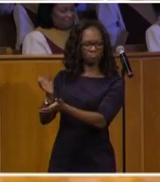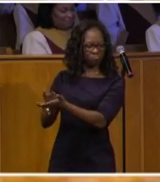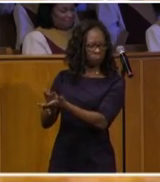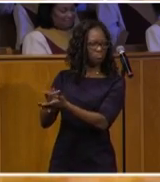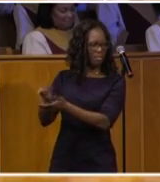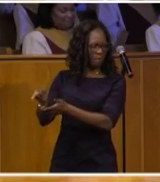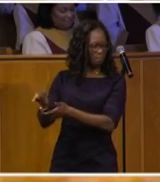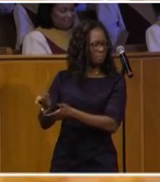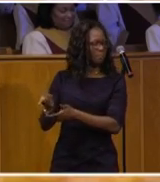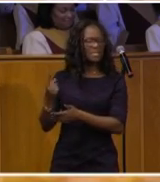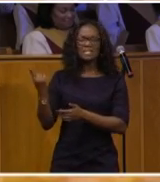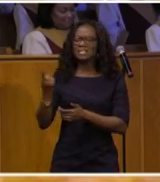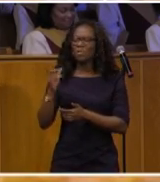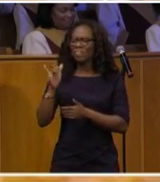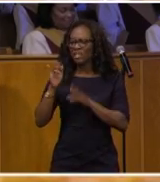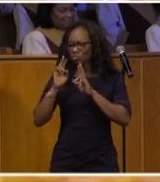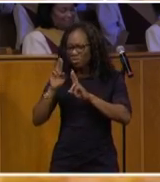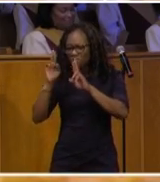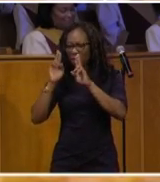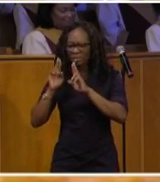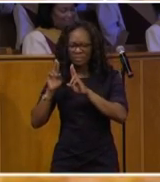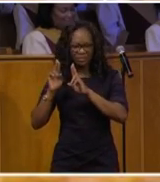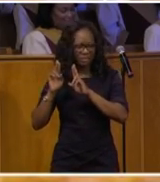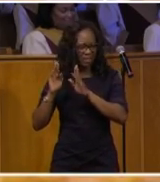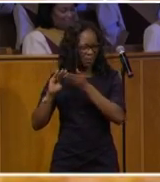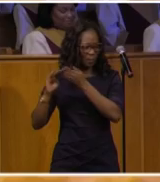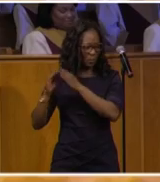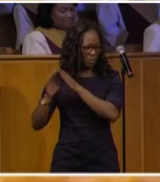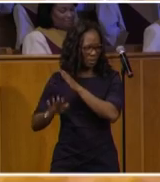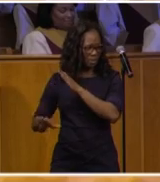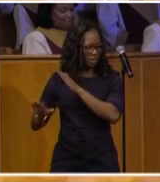or somebody that's respected.